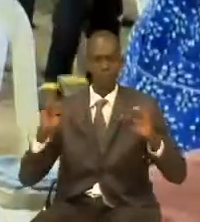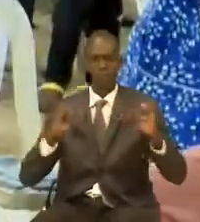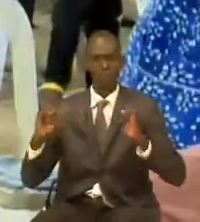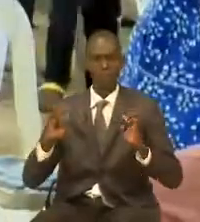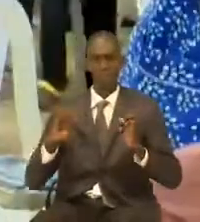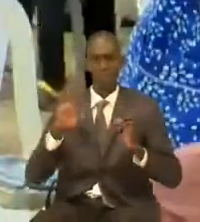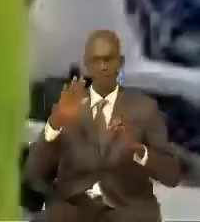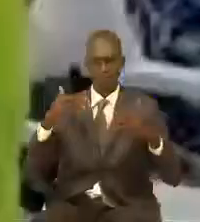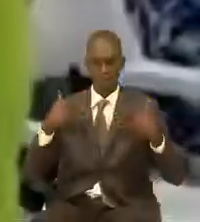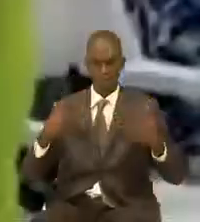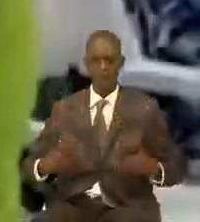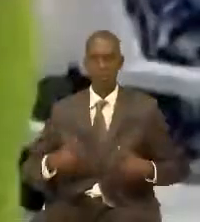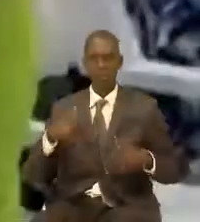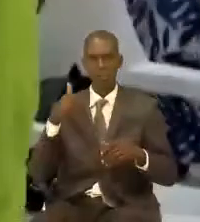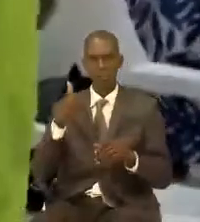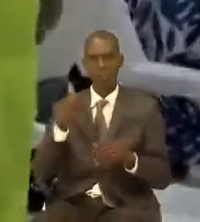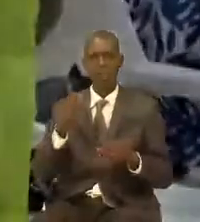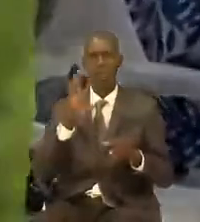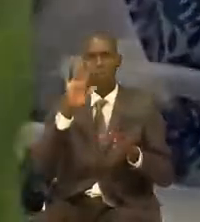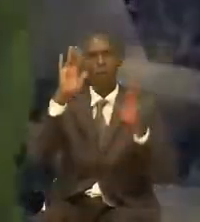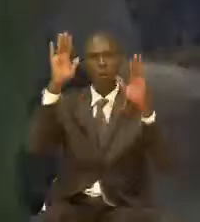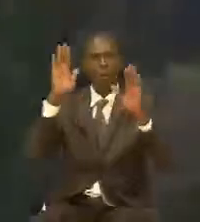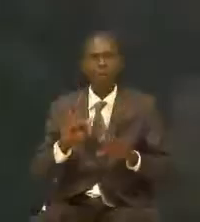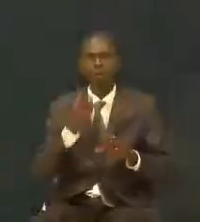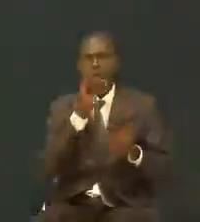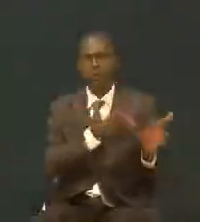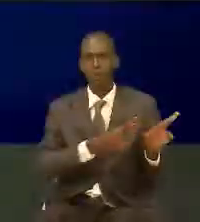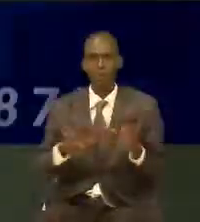miracle is already what you're there